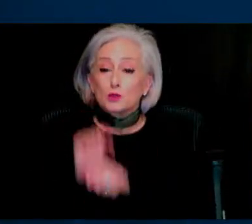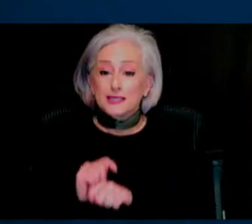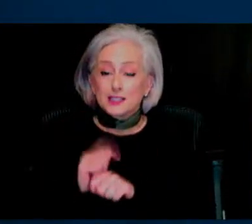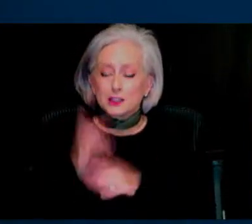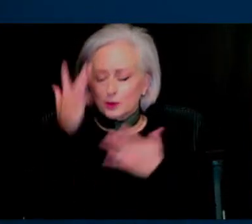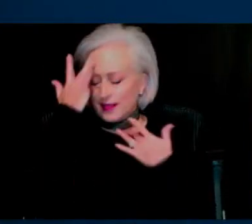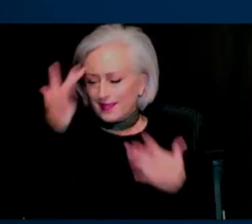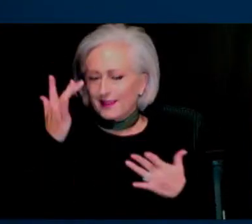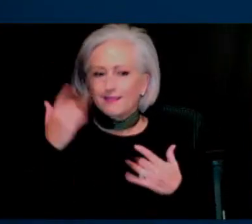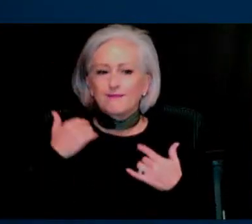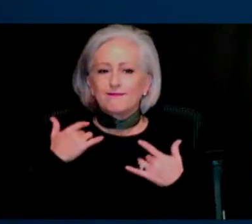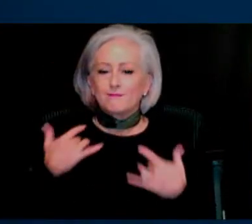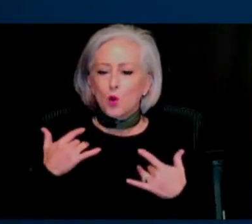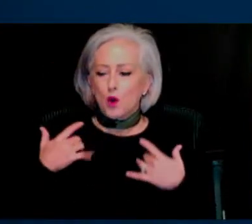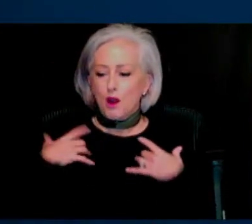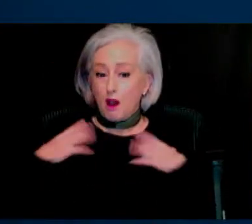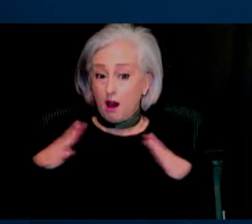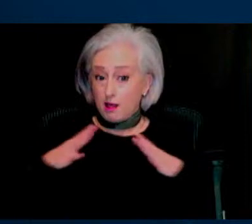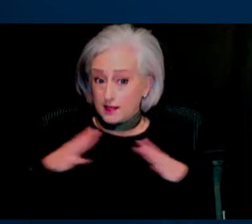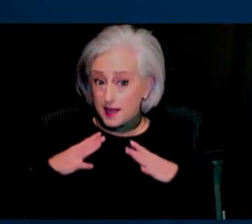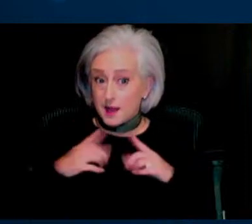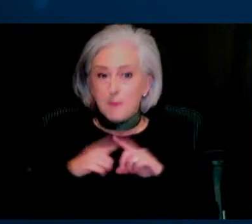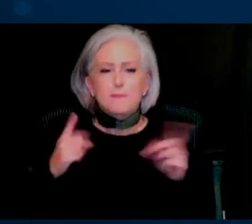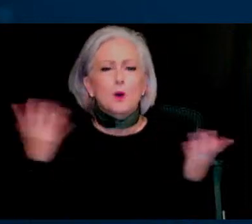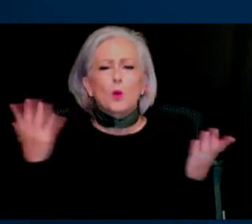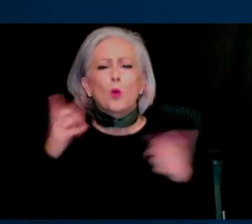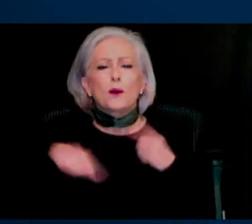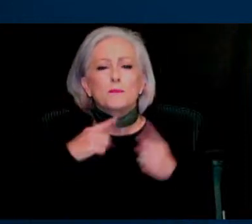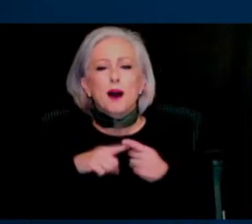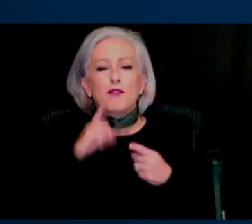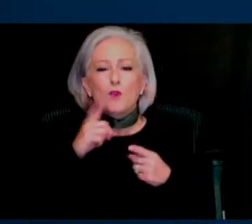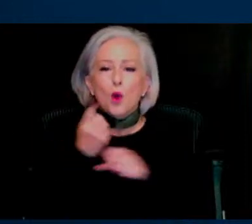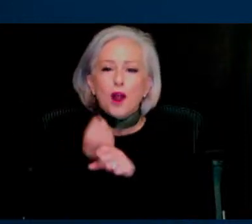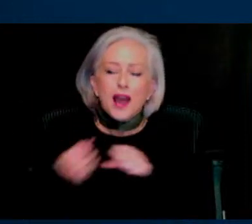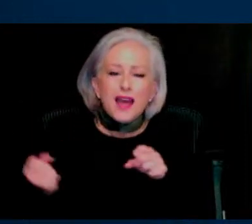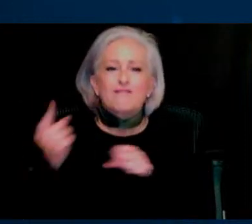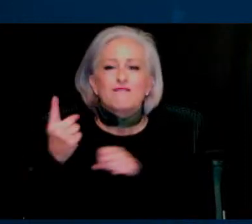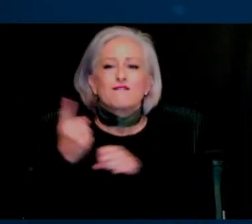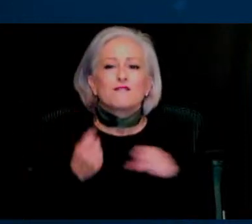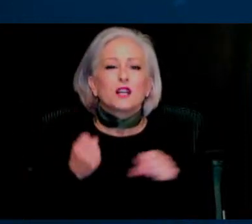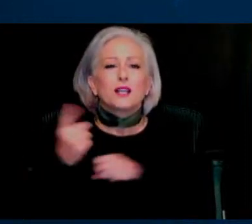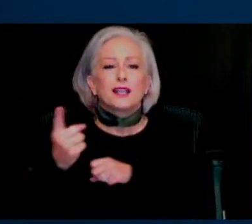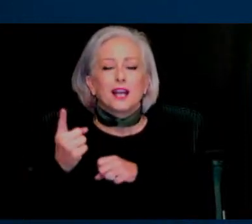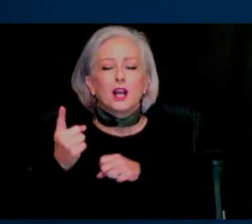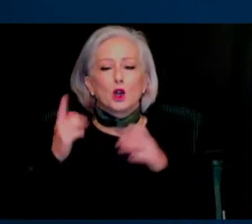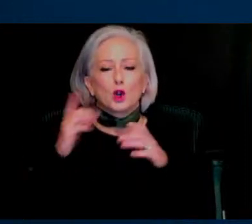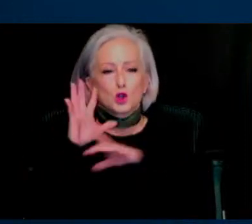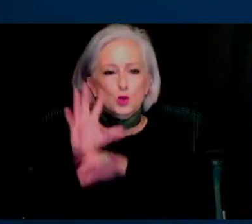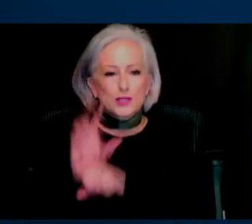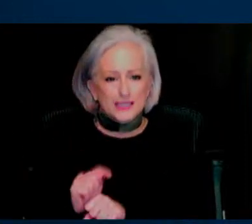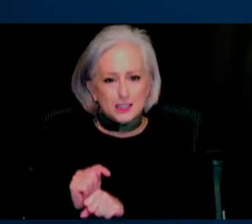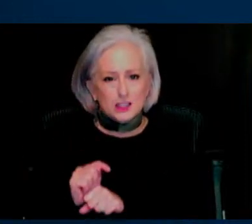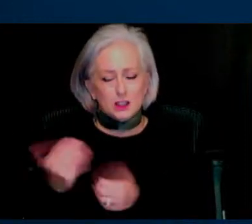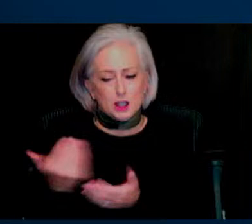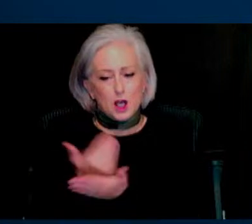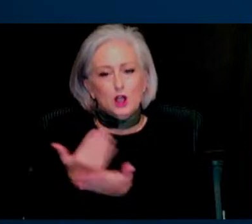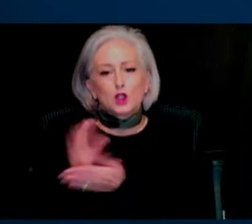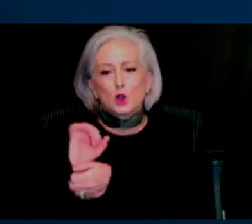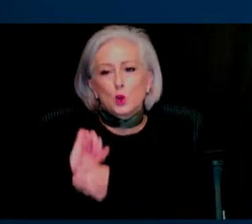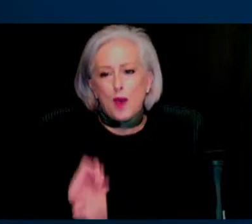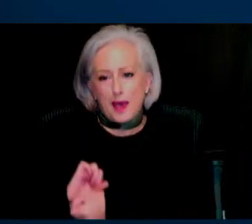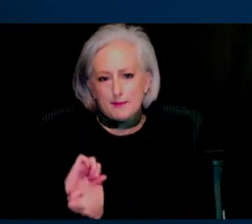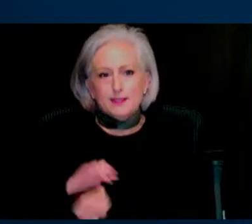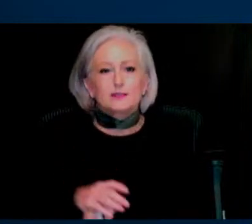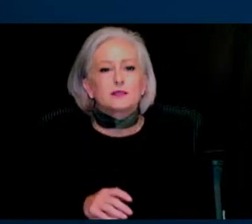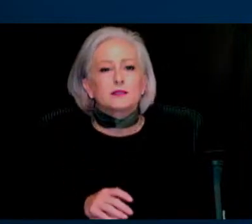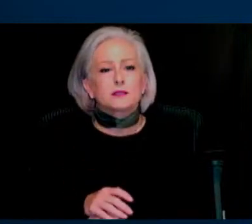saying daily traditions that you carry out through the entire year, new habits that we form, and kind of taking check of those and writing them down and figuring